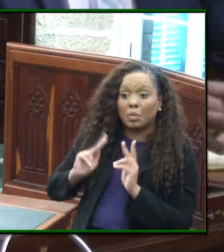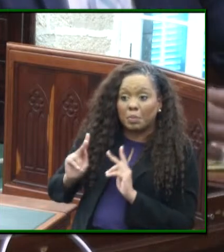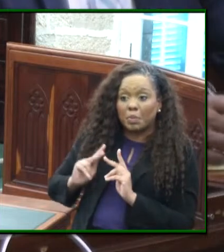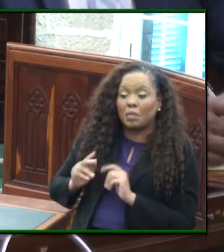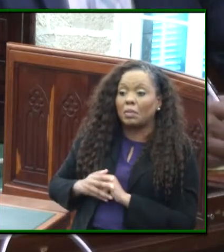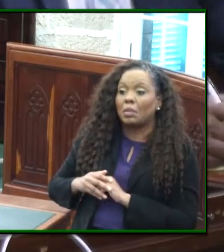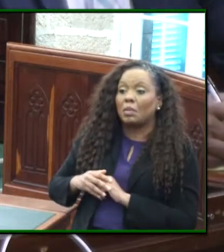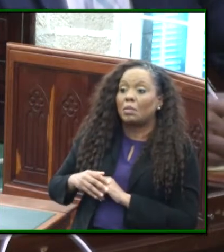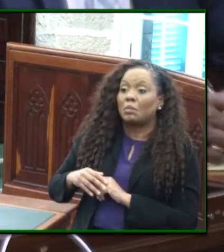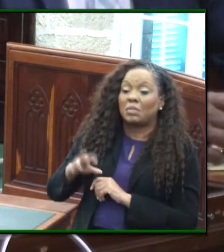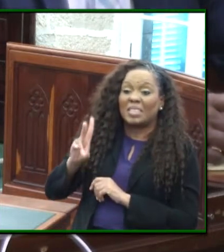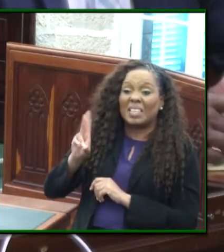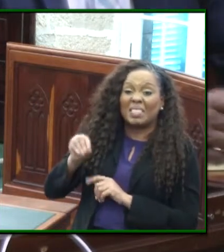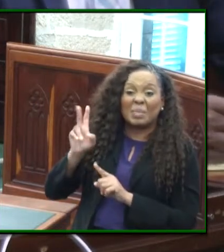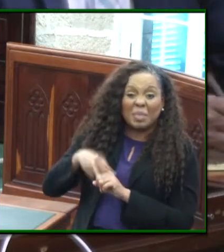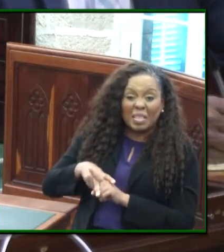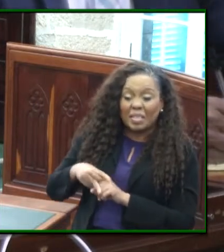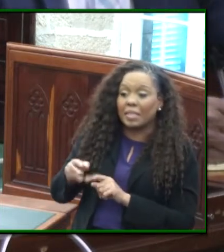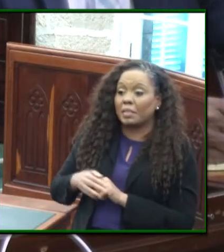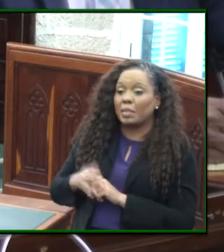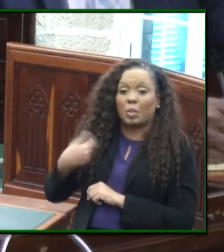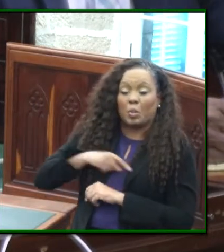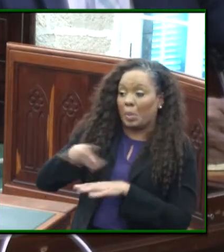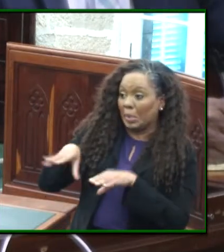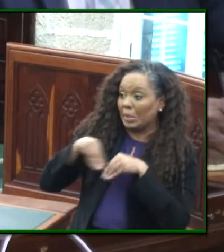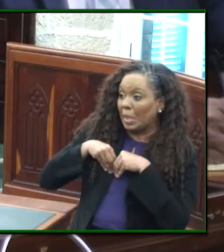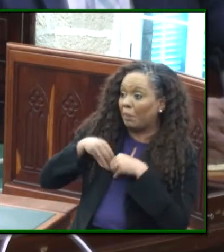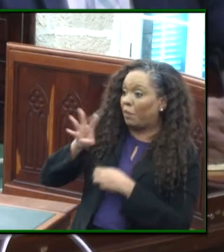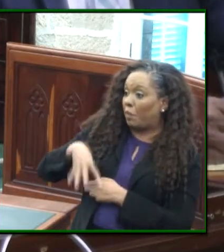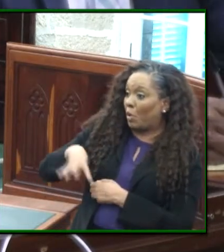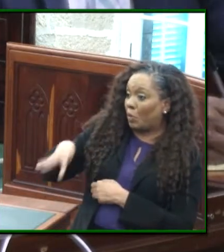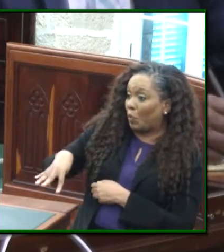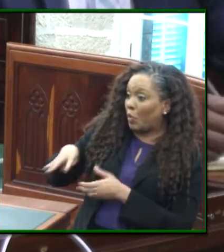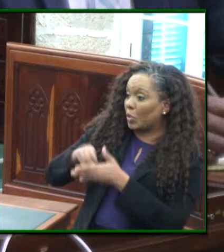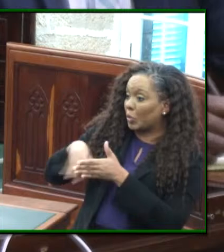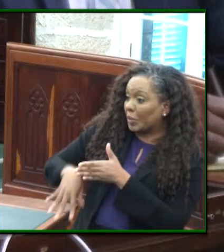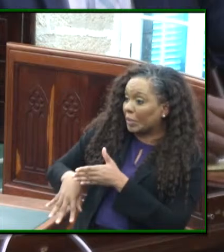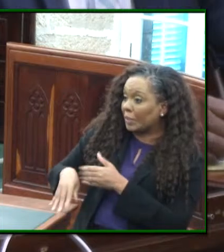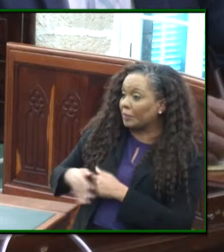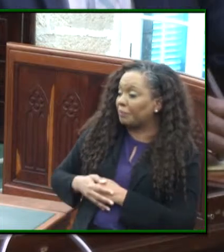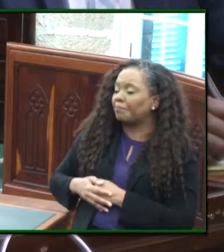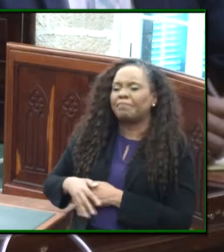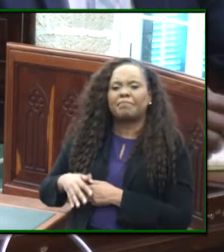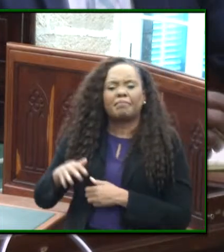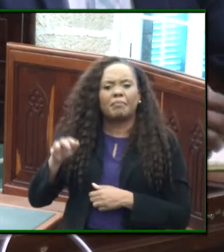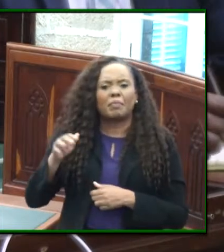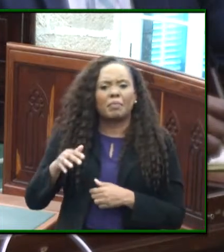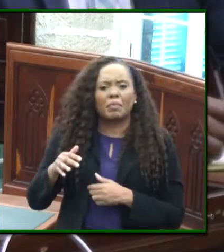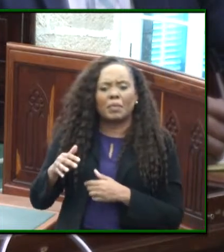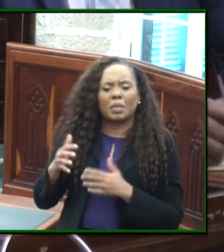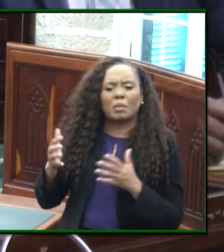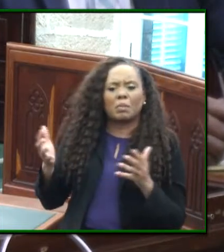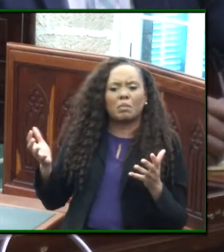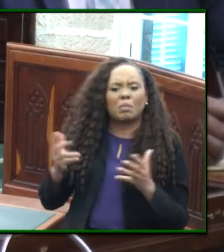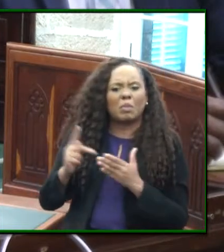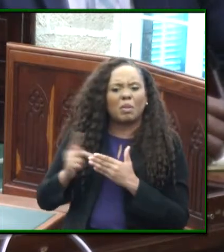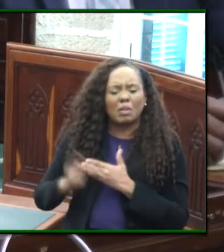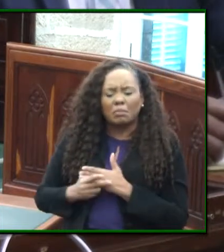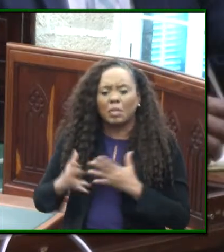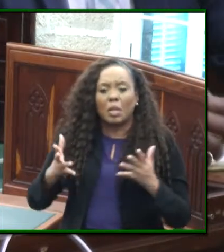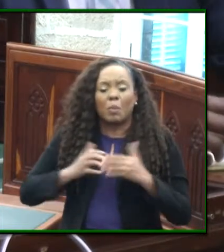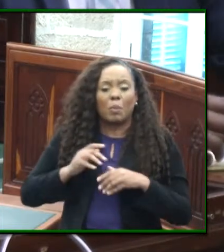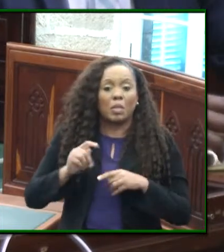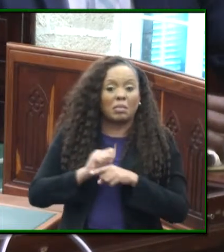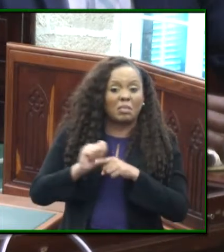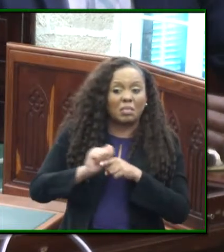accepted 44. This program sought to train Barbadian young men and